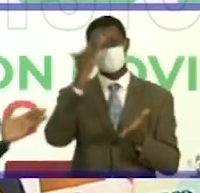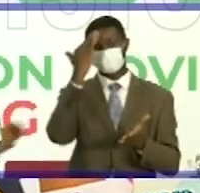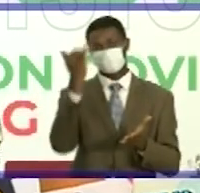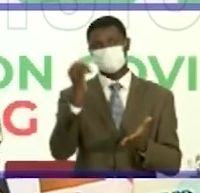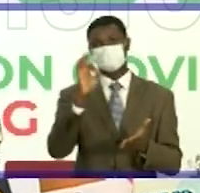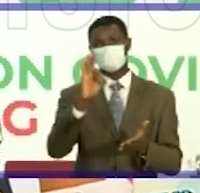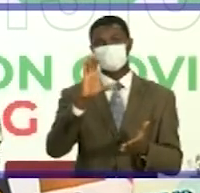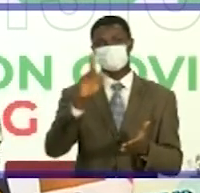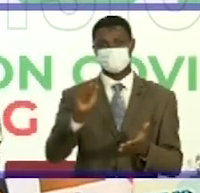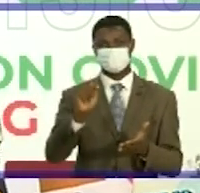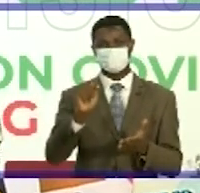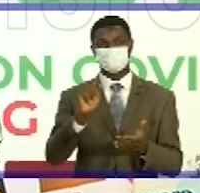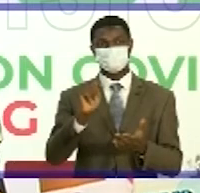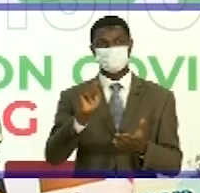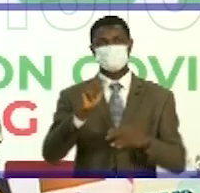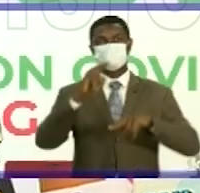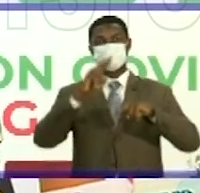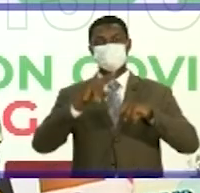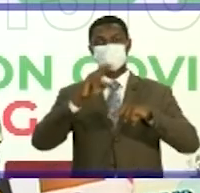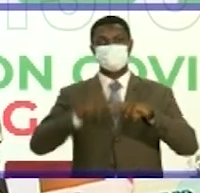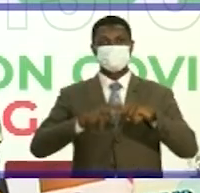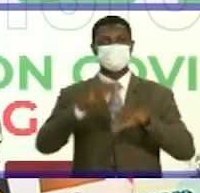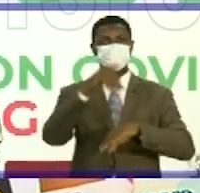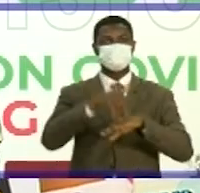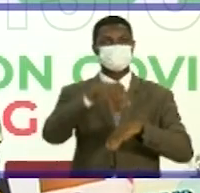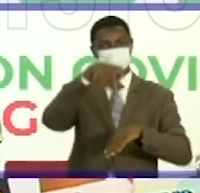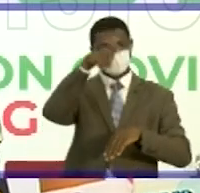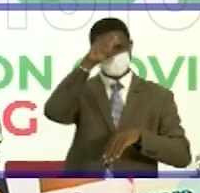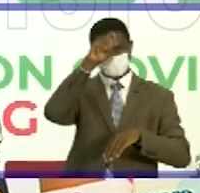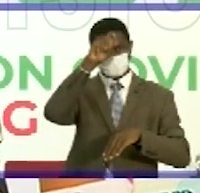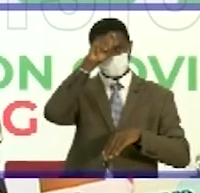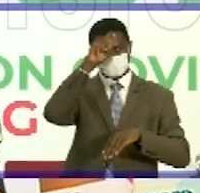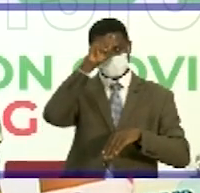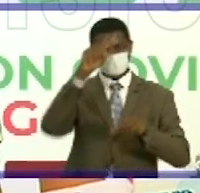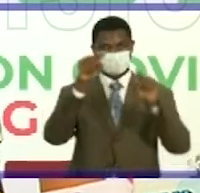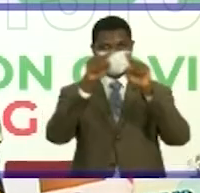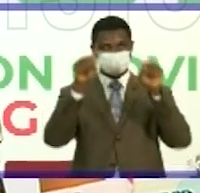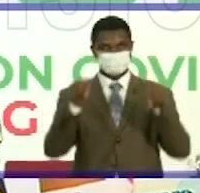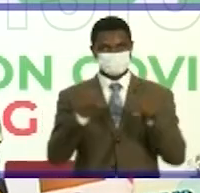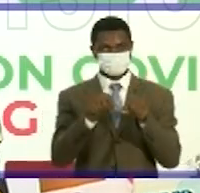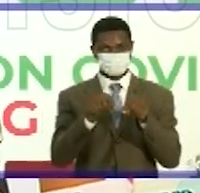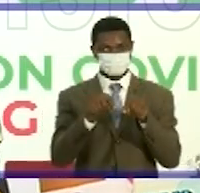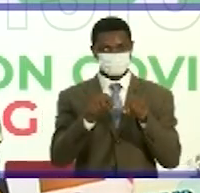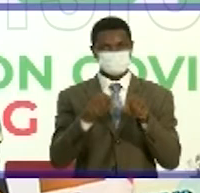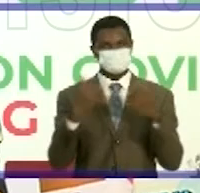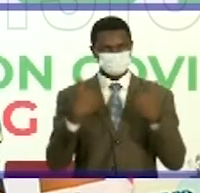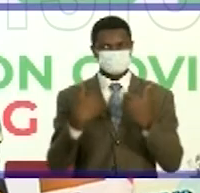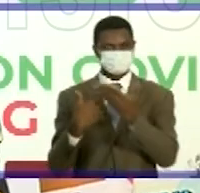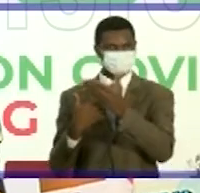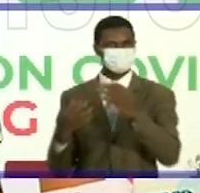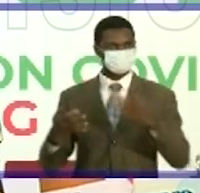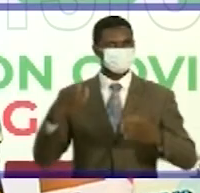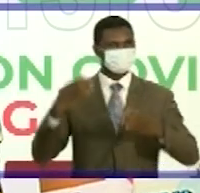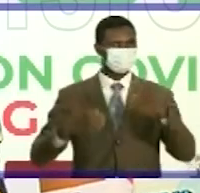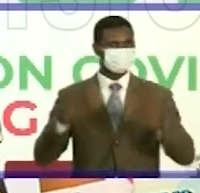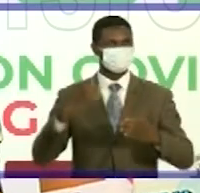Eagle Square, the mobile court, and they pass and fine